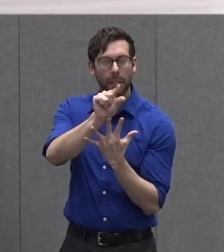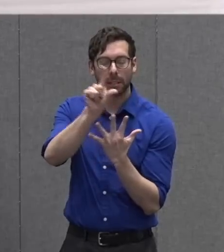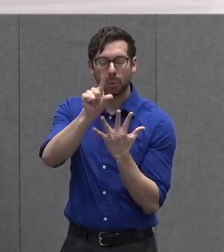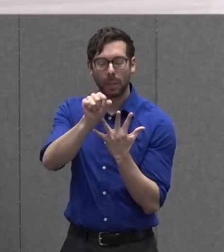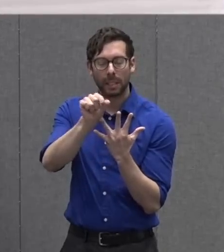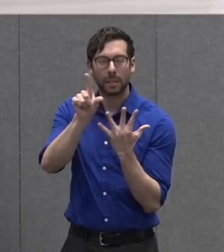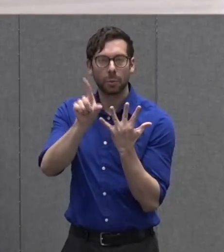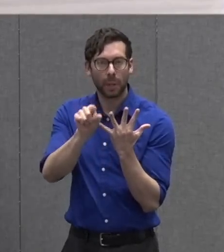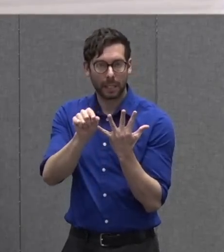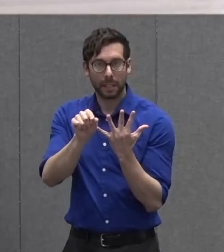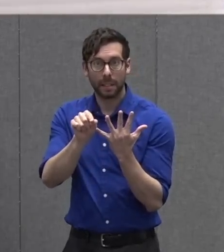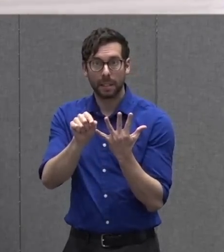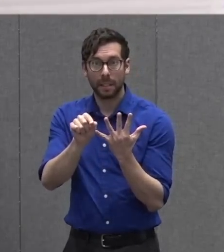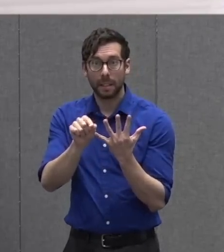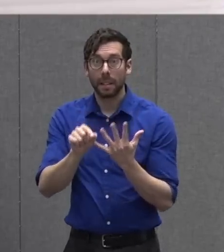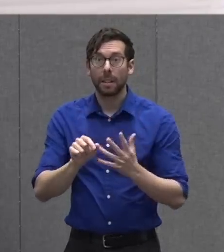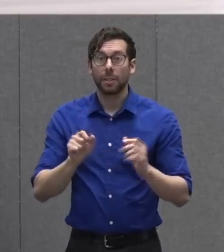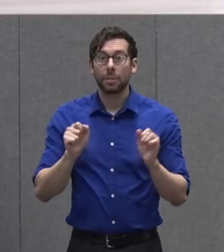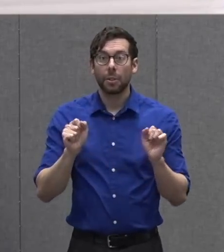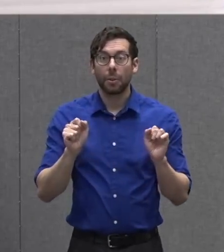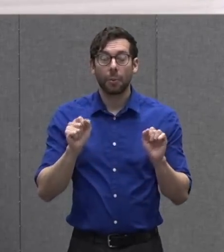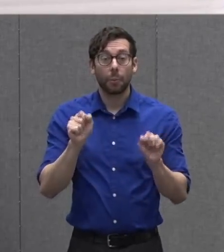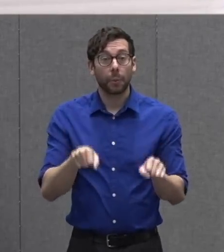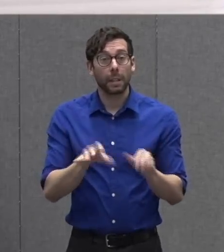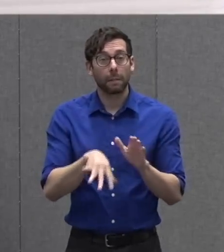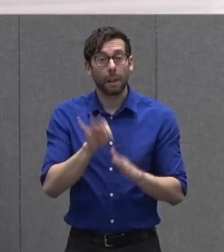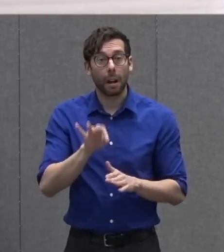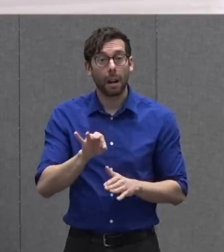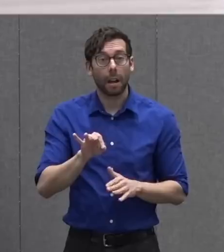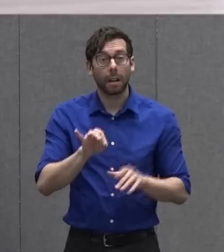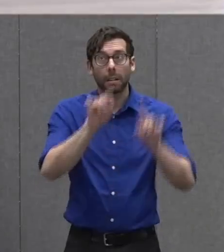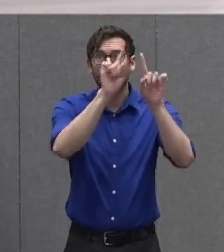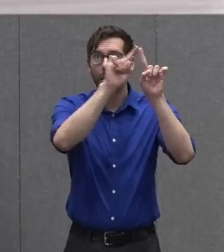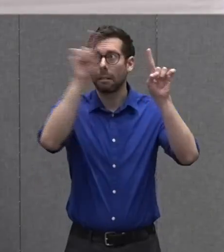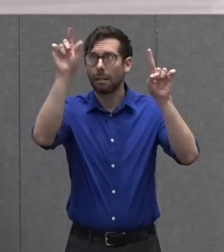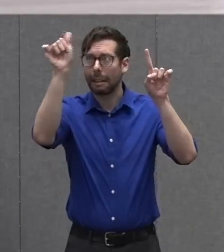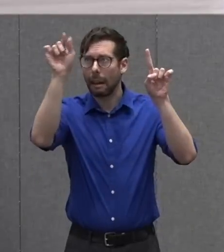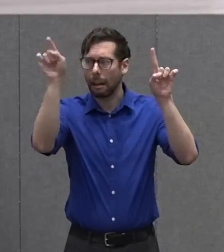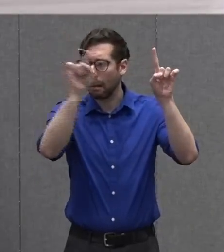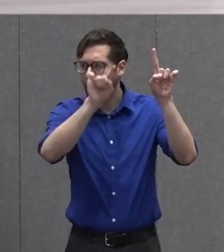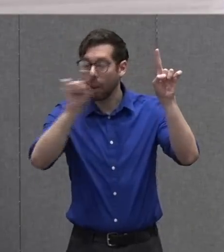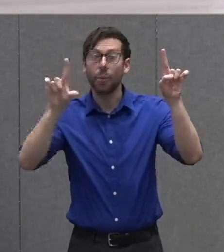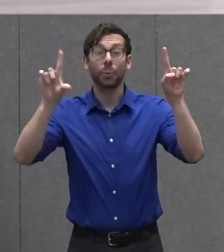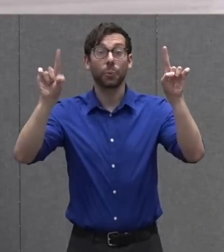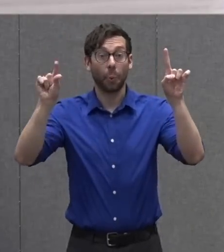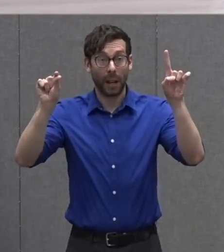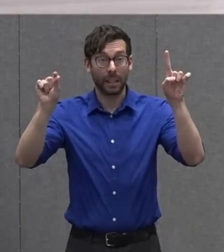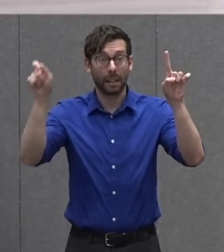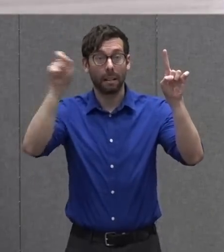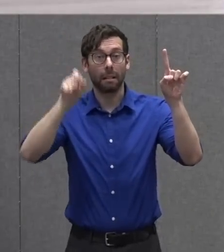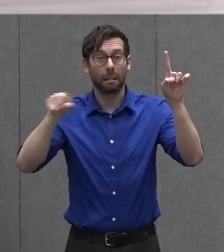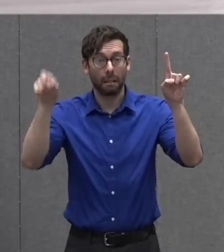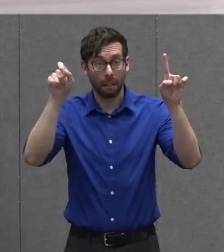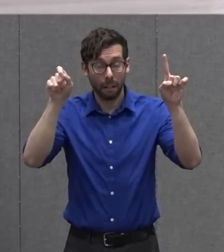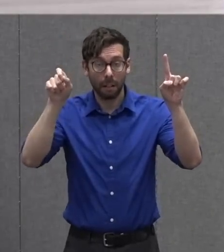10 and 20. So here's my 20. What would be the next number?